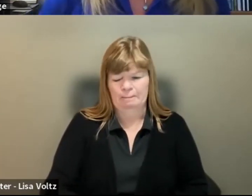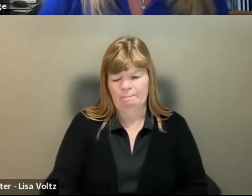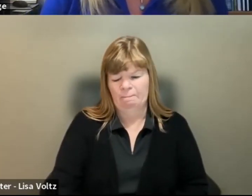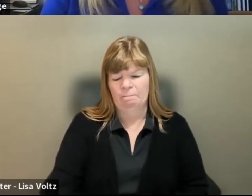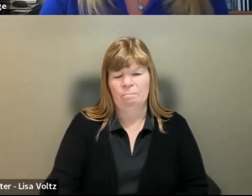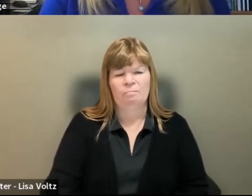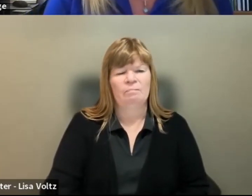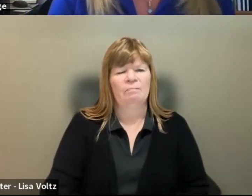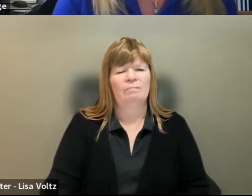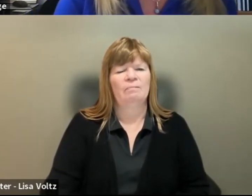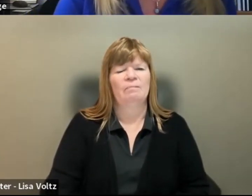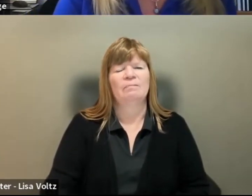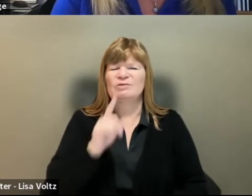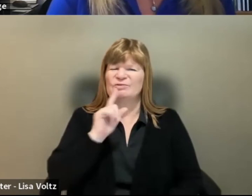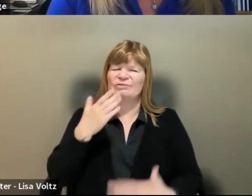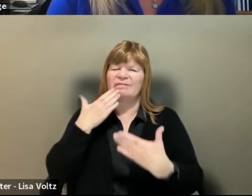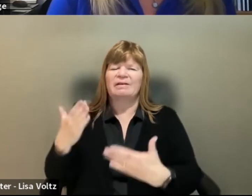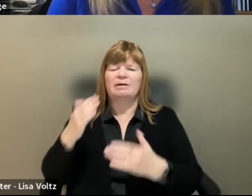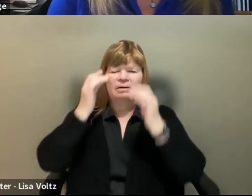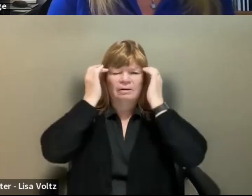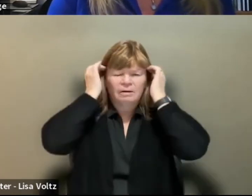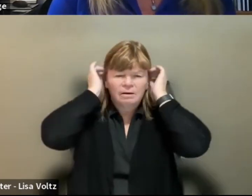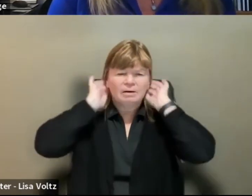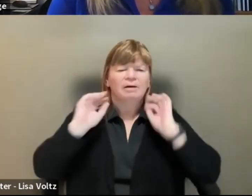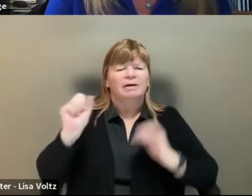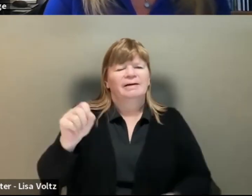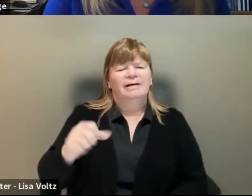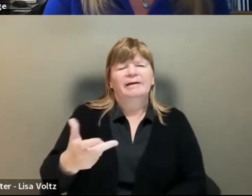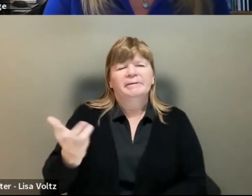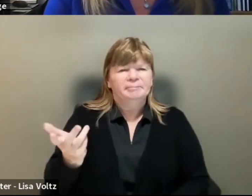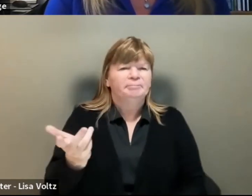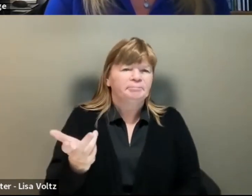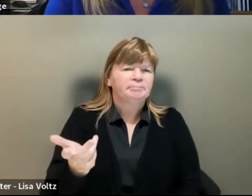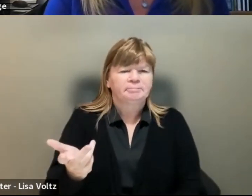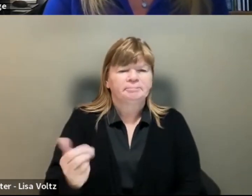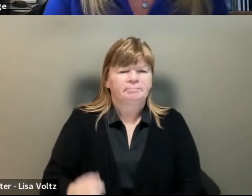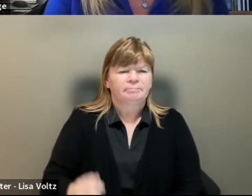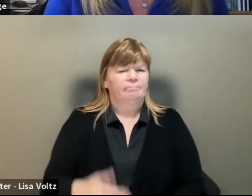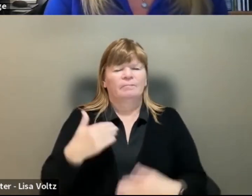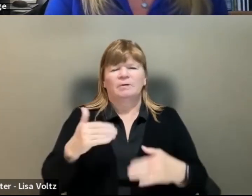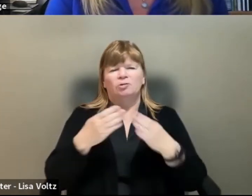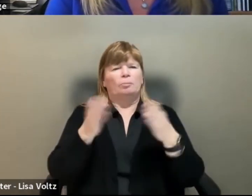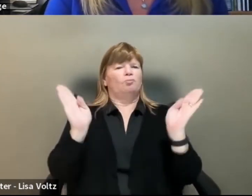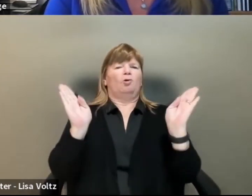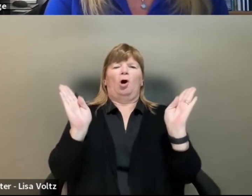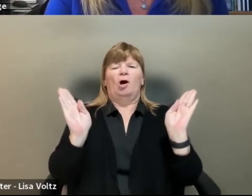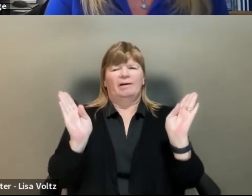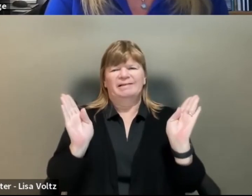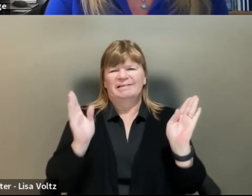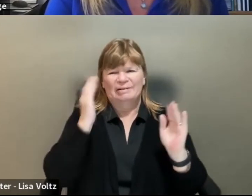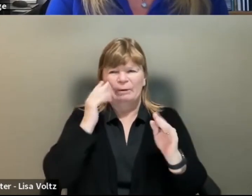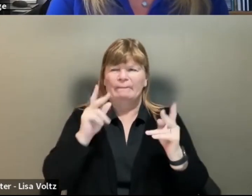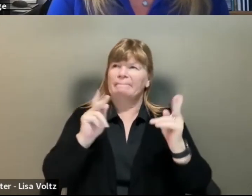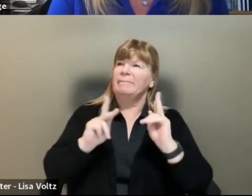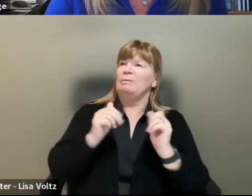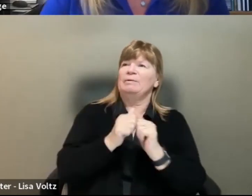Yeah, thanks, Rebecca. Yeah, I mean, it's such a broad term to say persons with